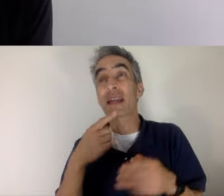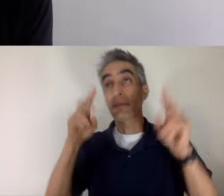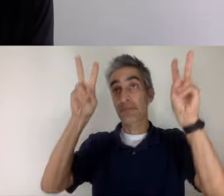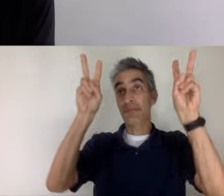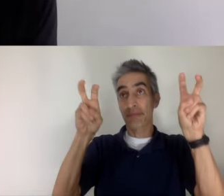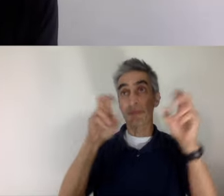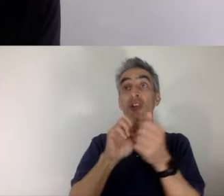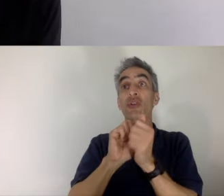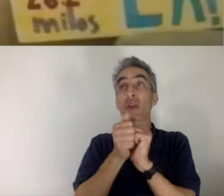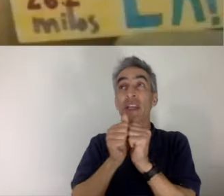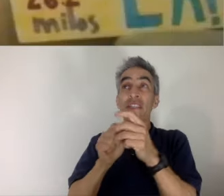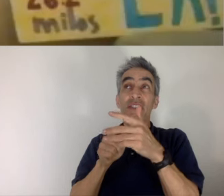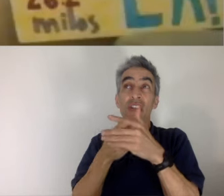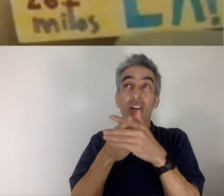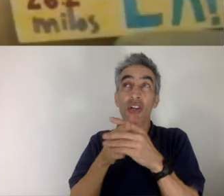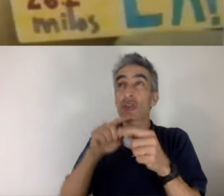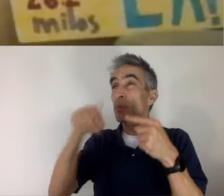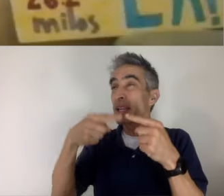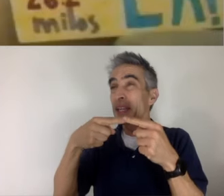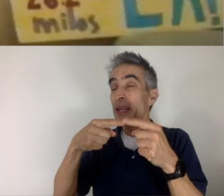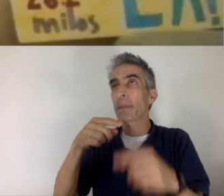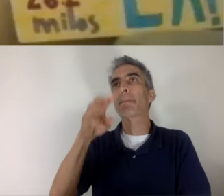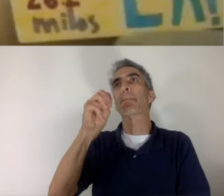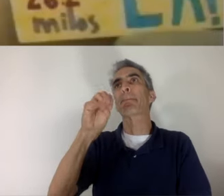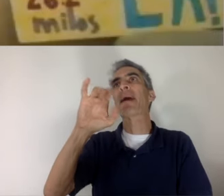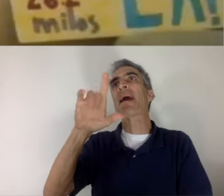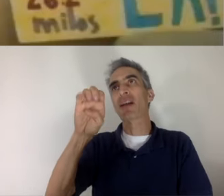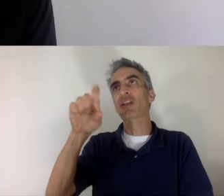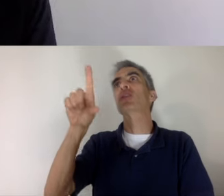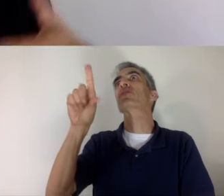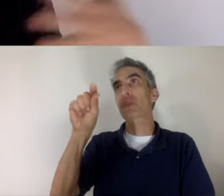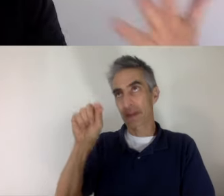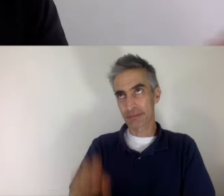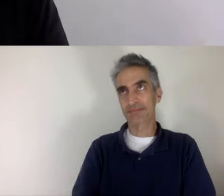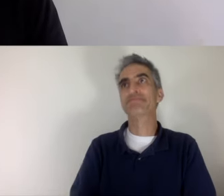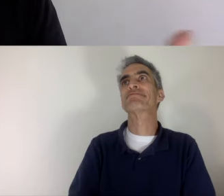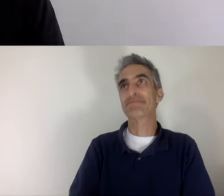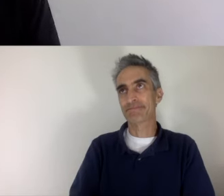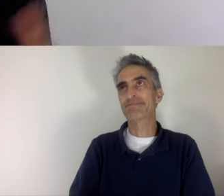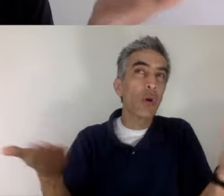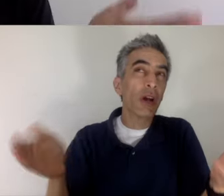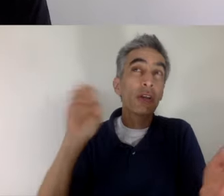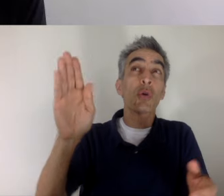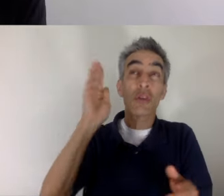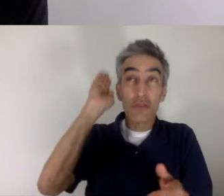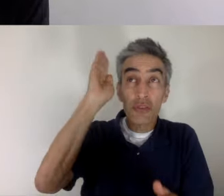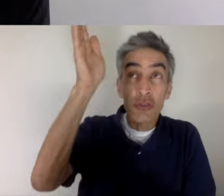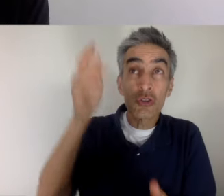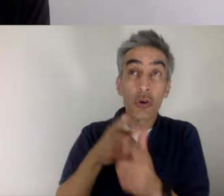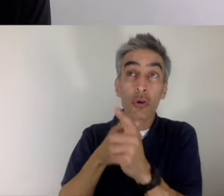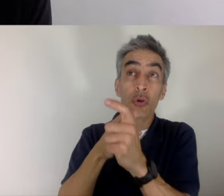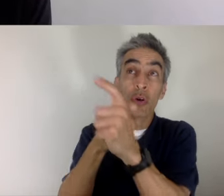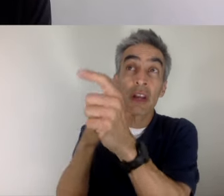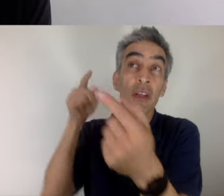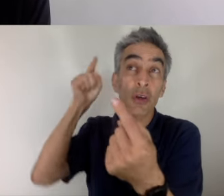the race starts at mile 20. What are your future plans for running? Like, what do you have future marathon goals or any other races? What